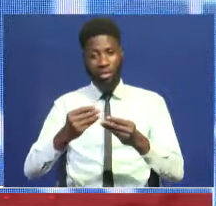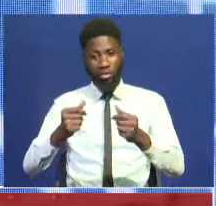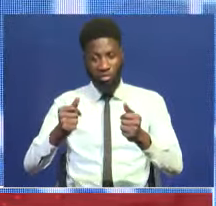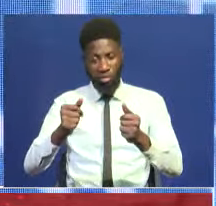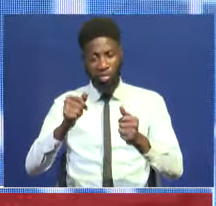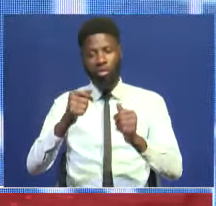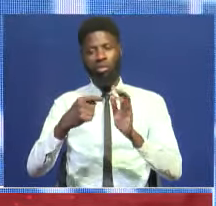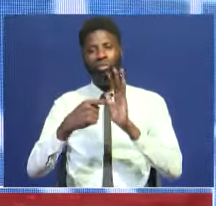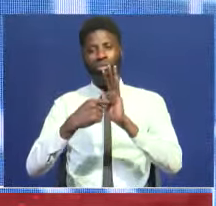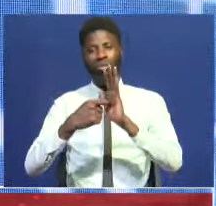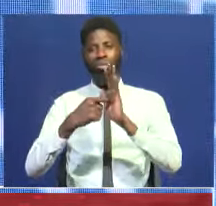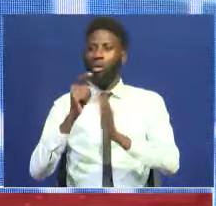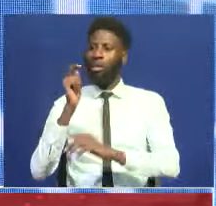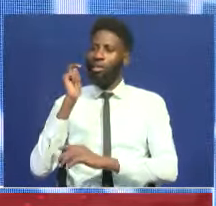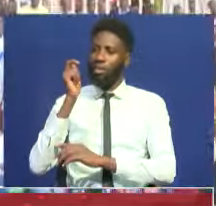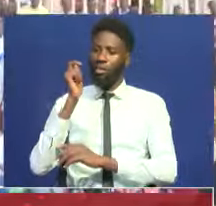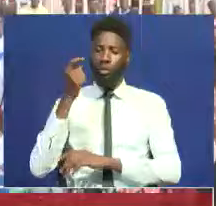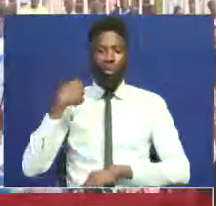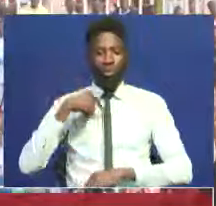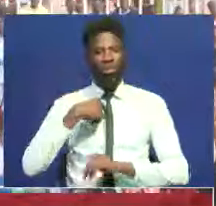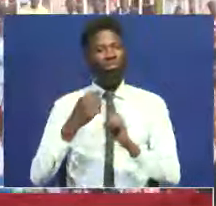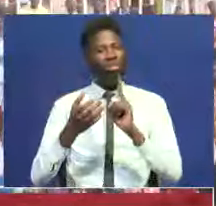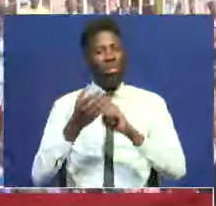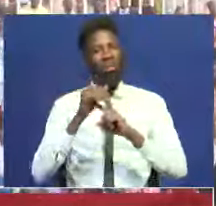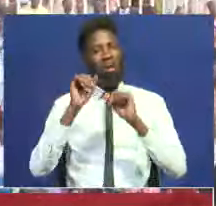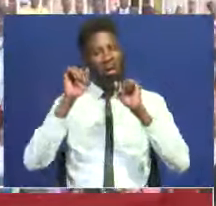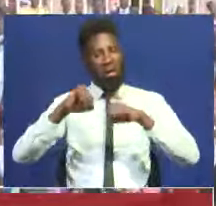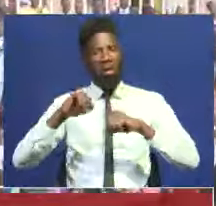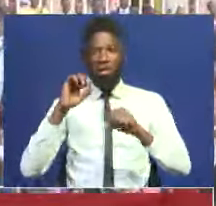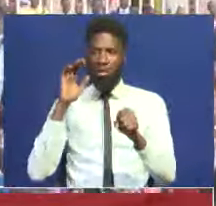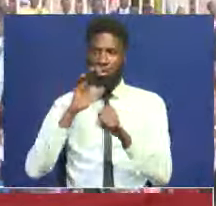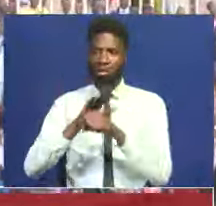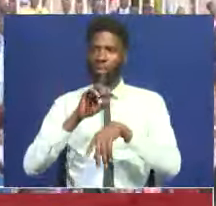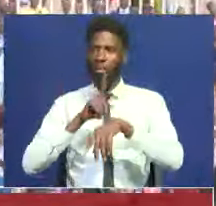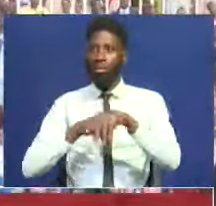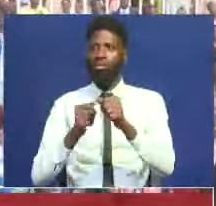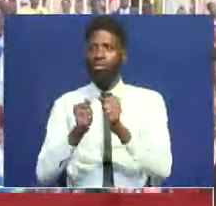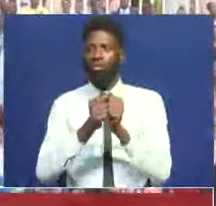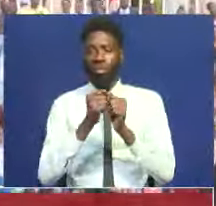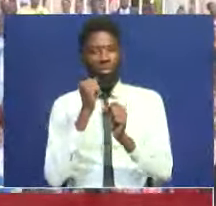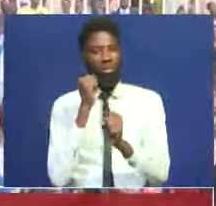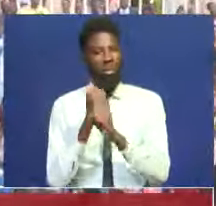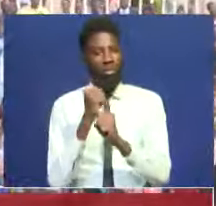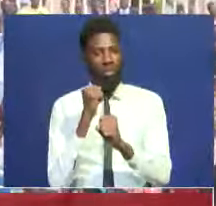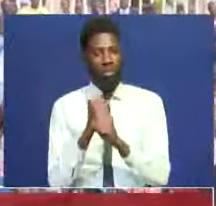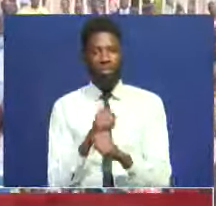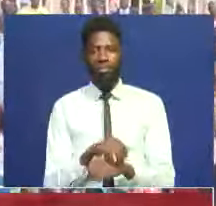achieve when we work together. Give us Maina, Sunday Express.